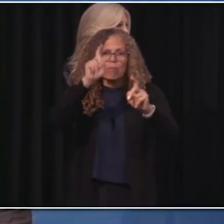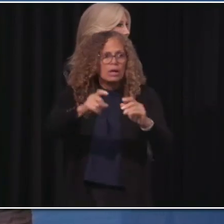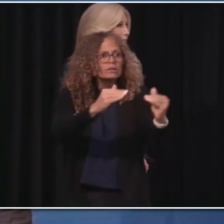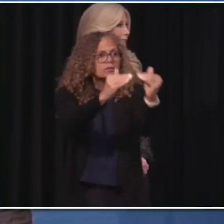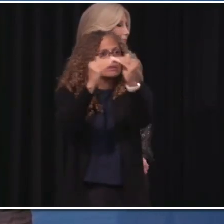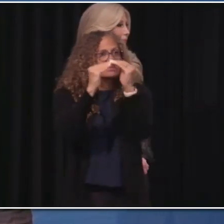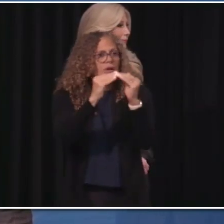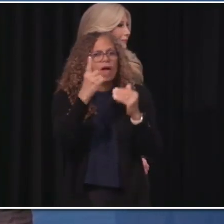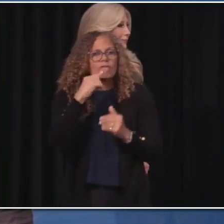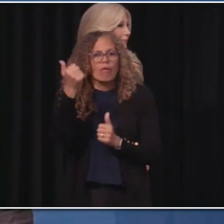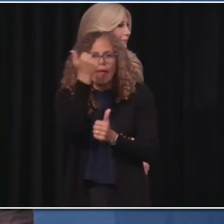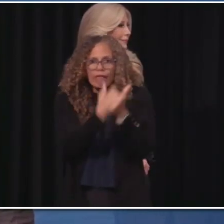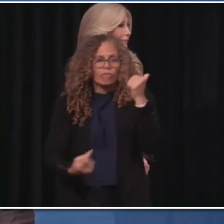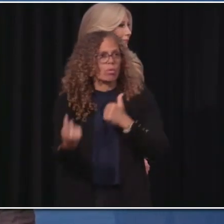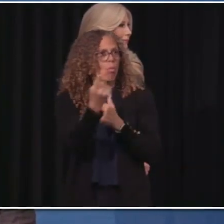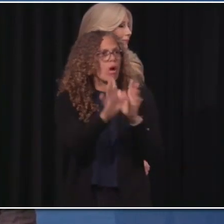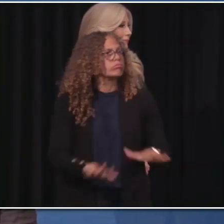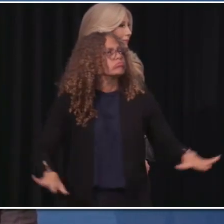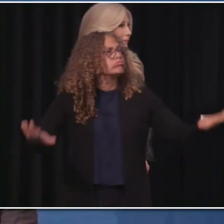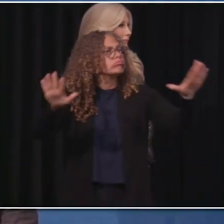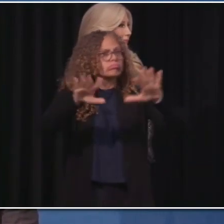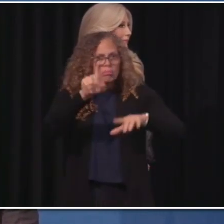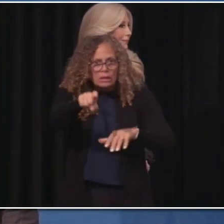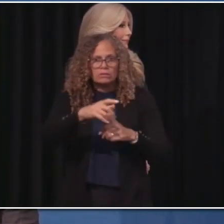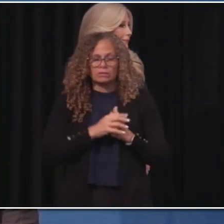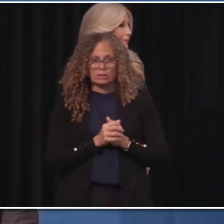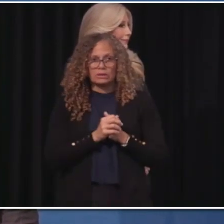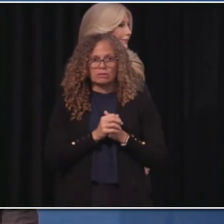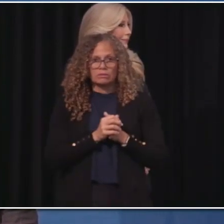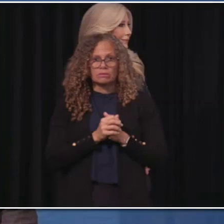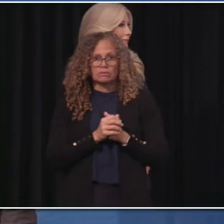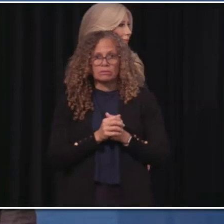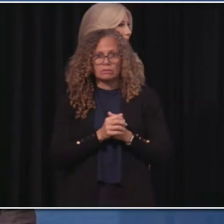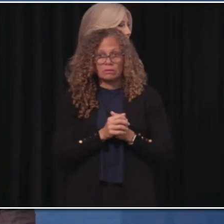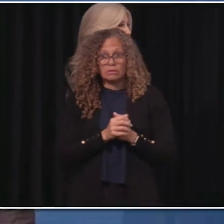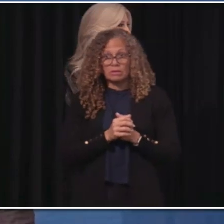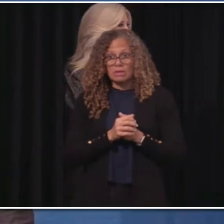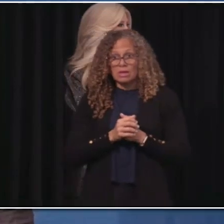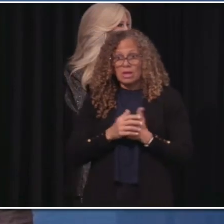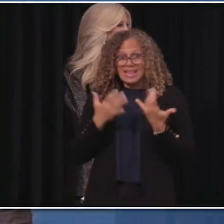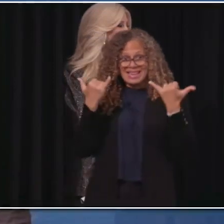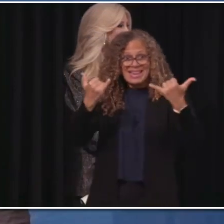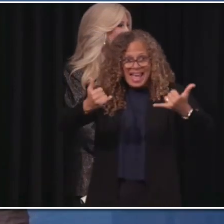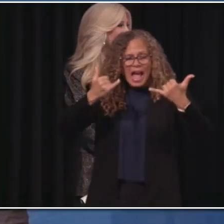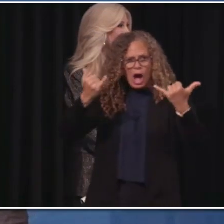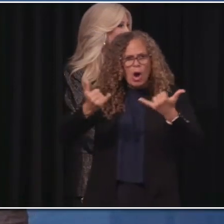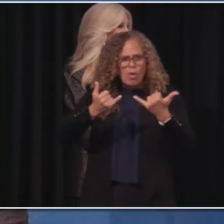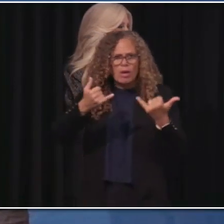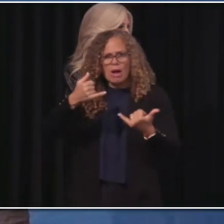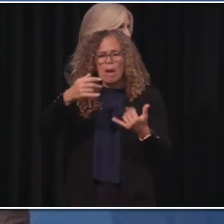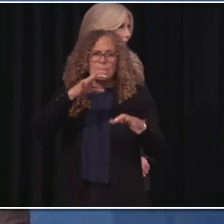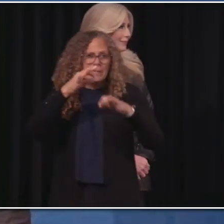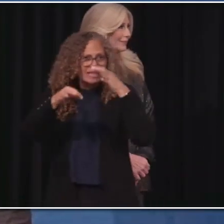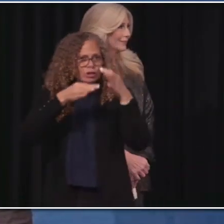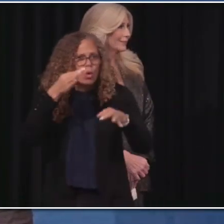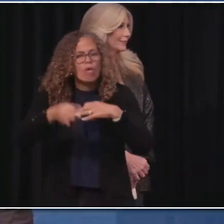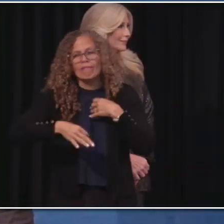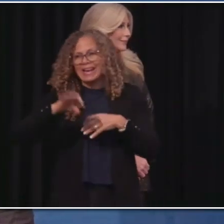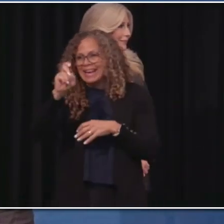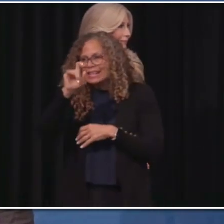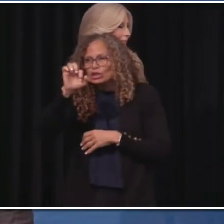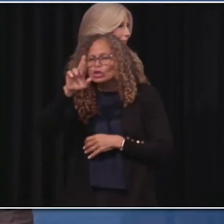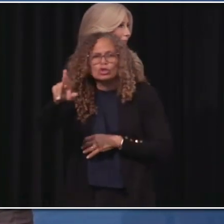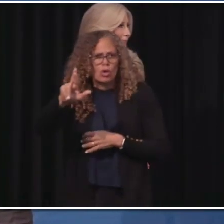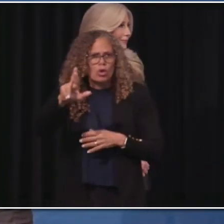to everyone. In the spirit of our sacred seasons of Passover and Easter, and